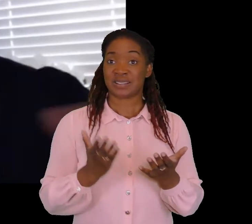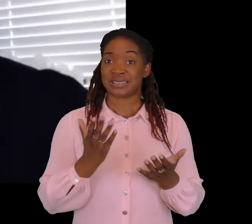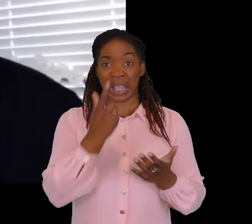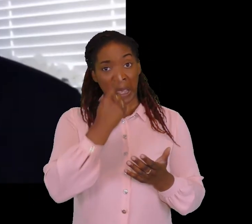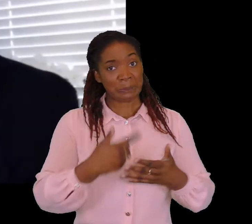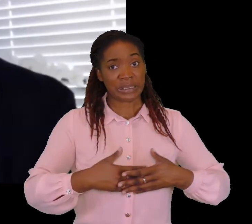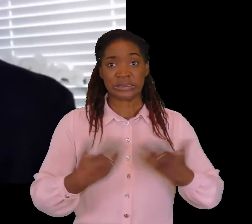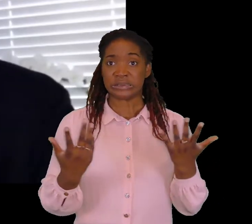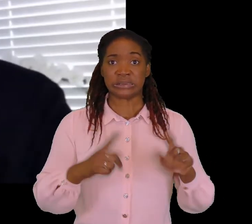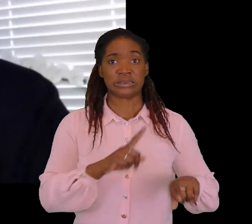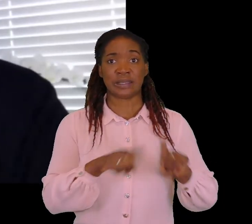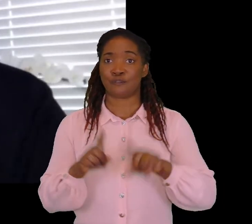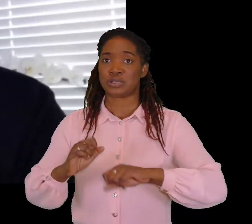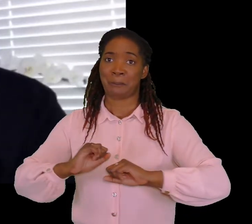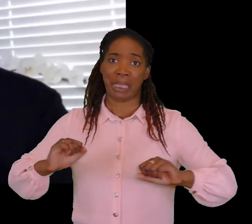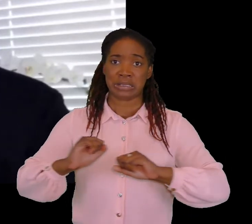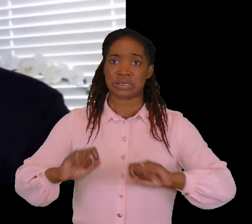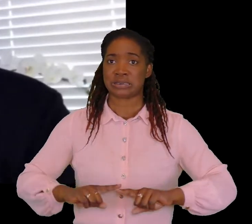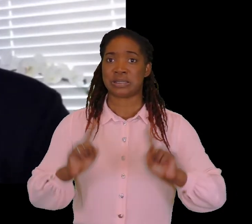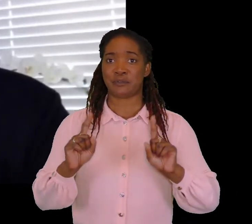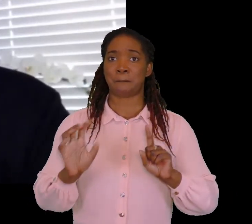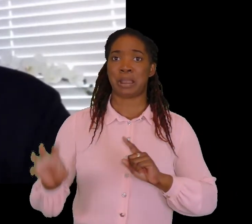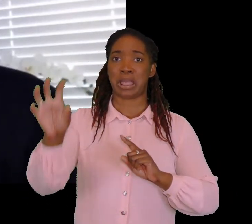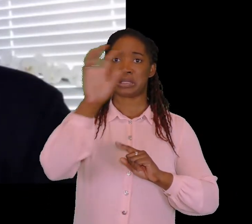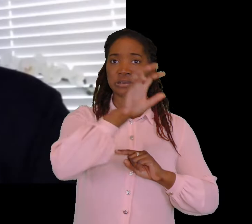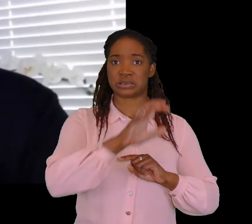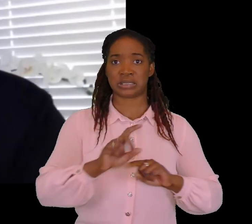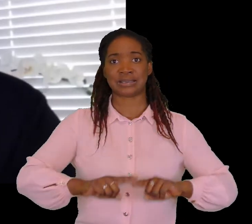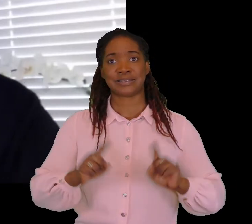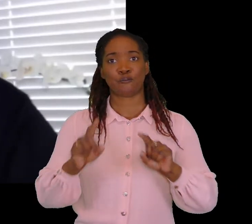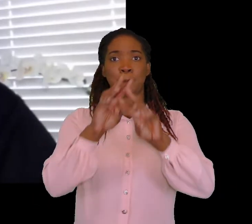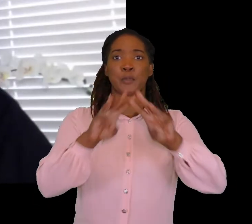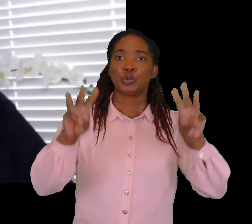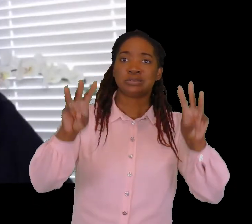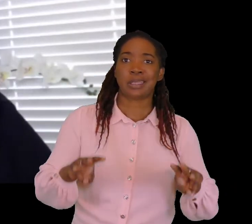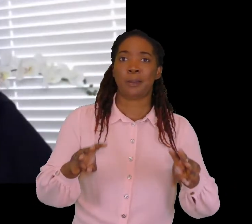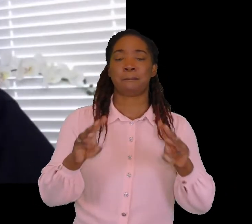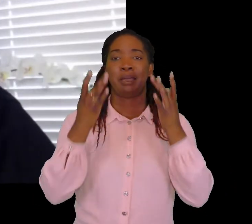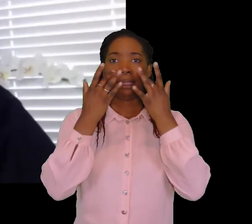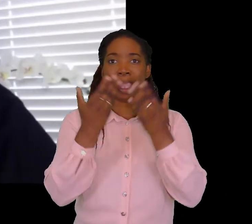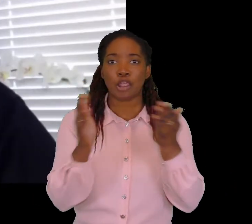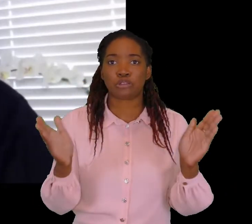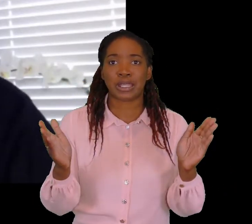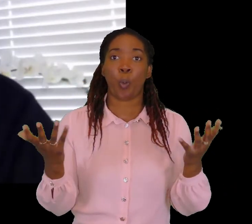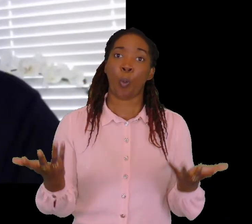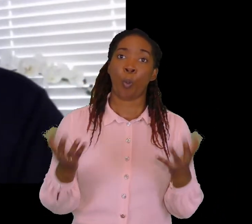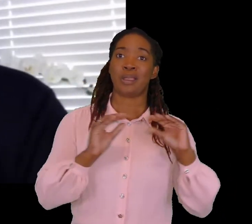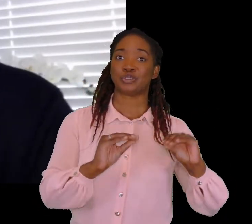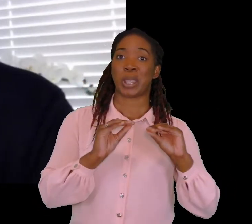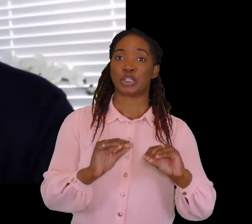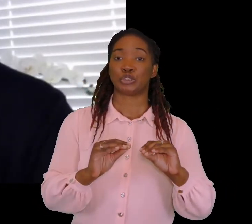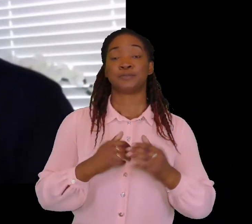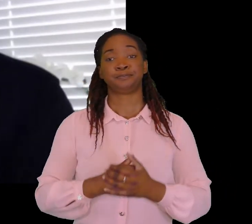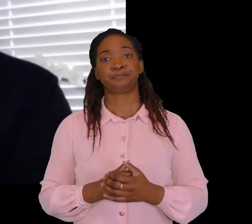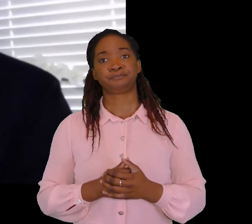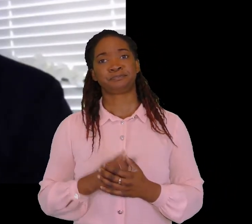different parts of the country, and different types of museums and galleries, and sometimes in education sectors as well. And I